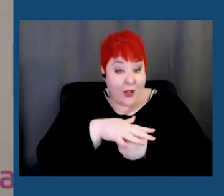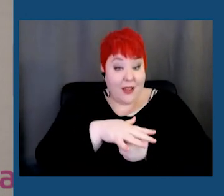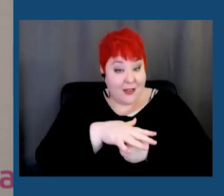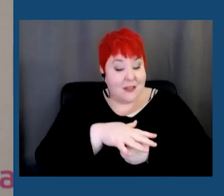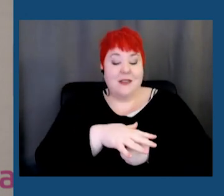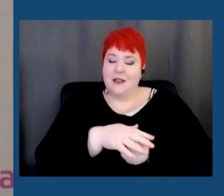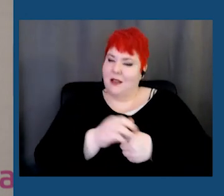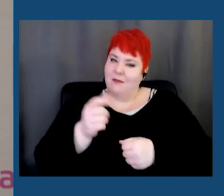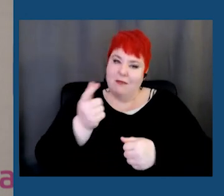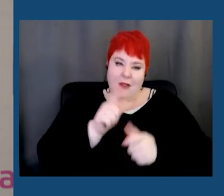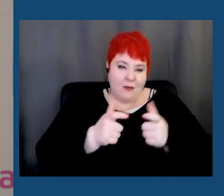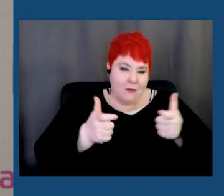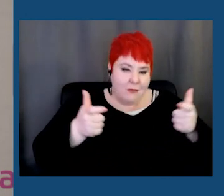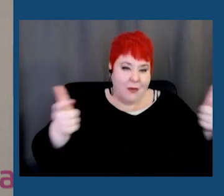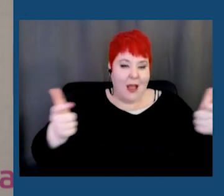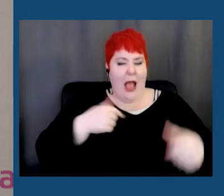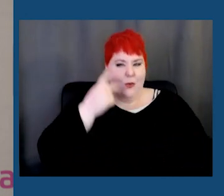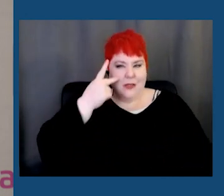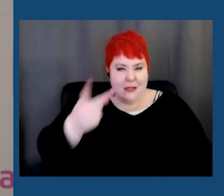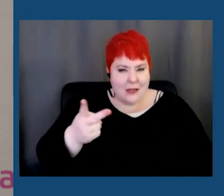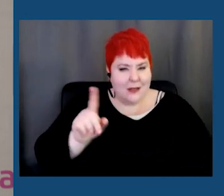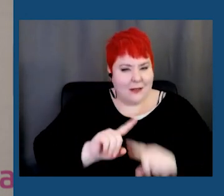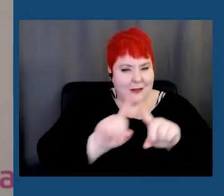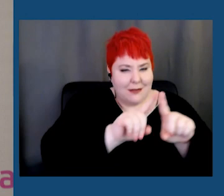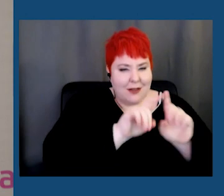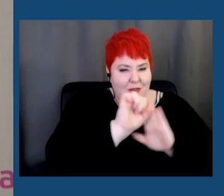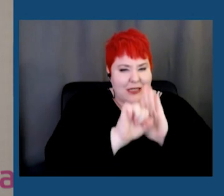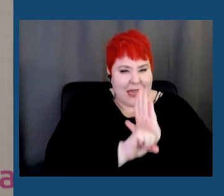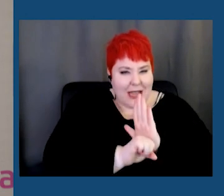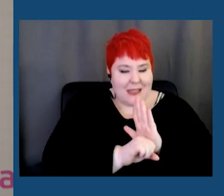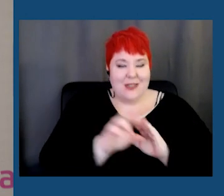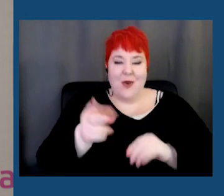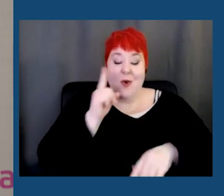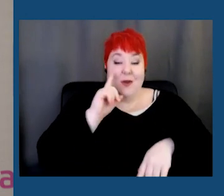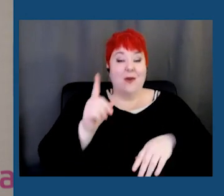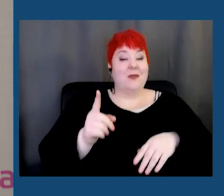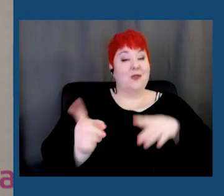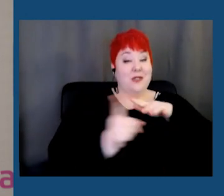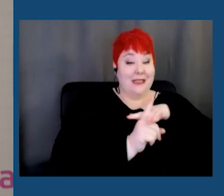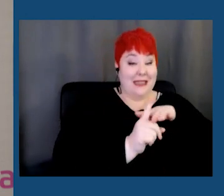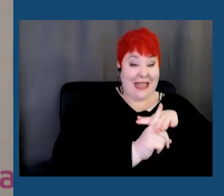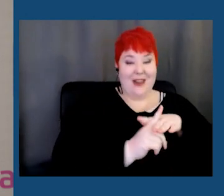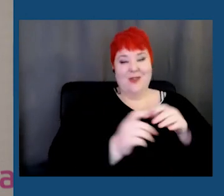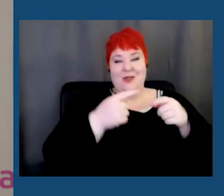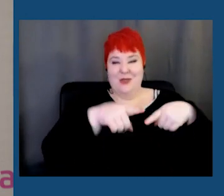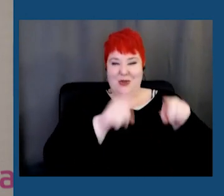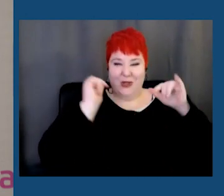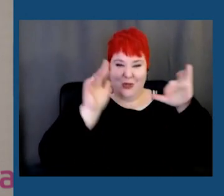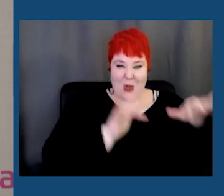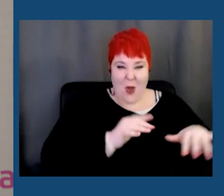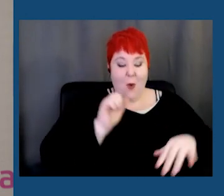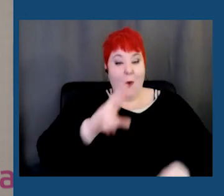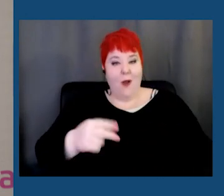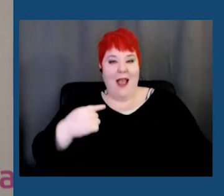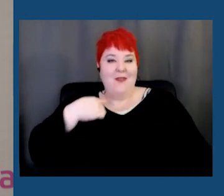a southern drawl or patients who show up wearing sandals in the snow. And they're the lucky ones who made it out of a band